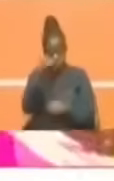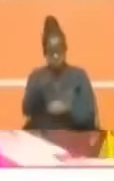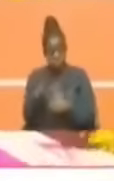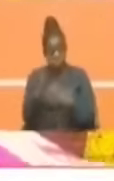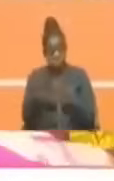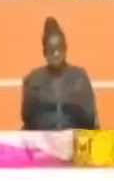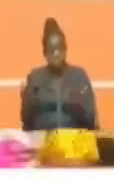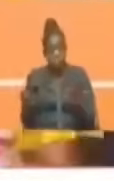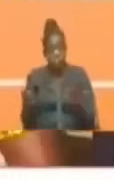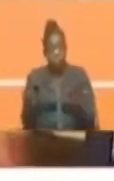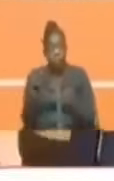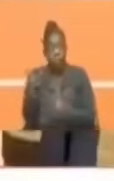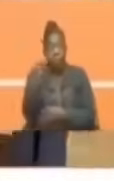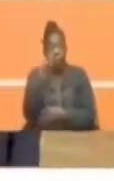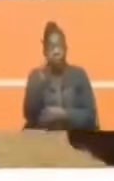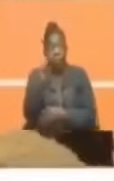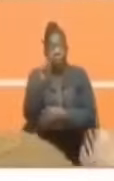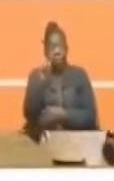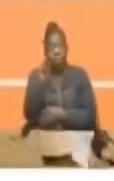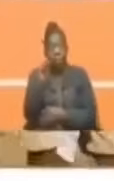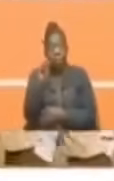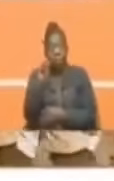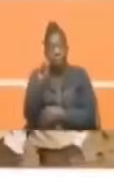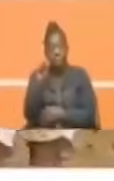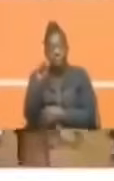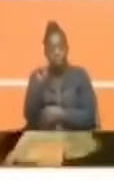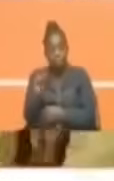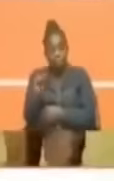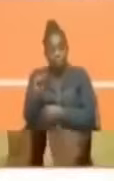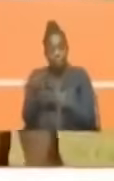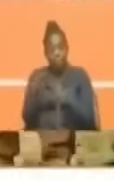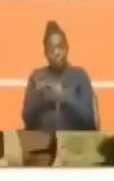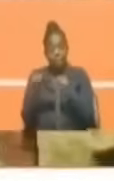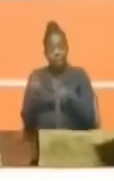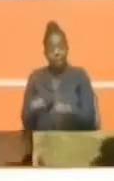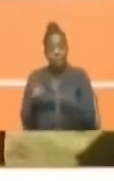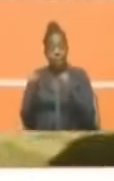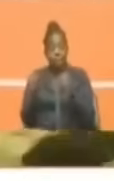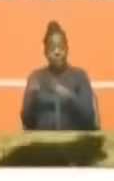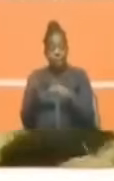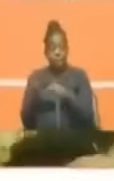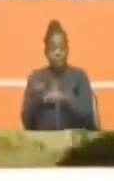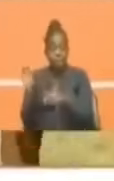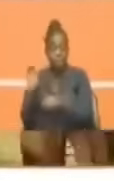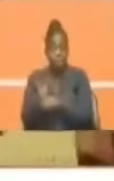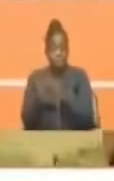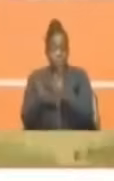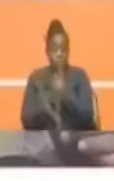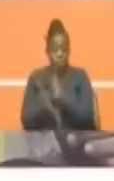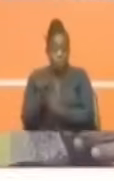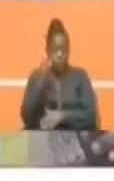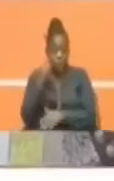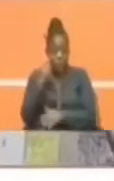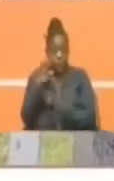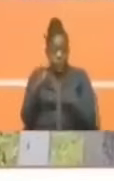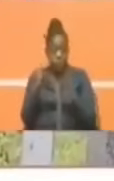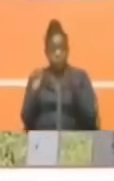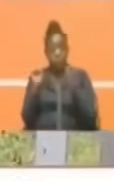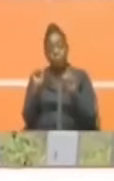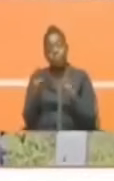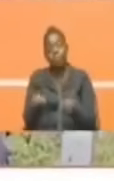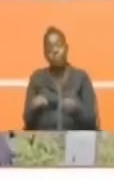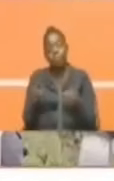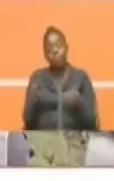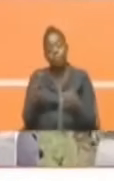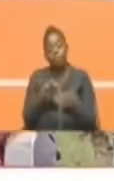Yazid Sabimana ne sentebe w'omuruka kabale Arias Mawanda okutuza olukiiko olw'amangu okulaba bwe bayinza okuva